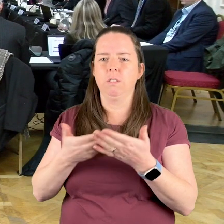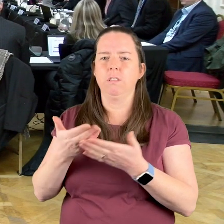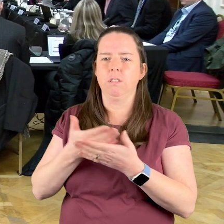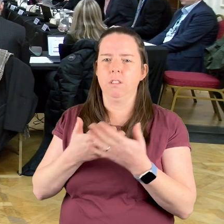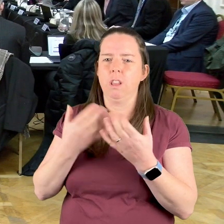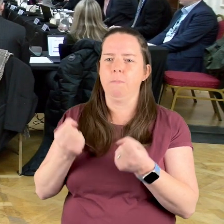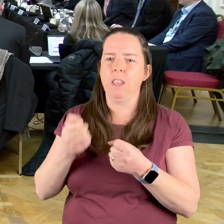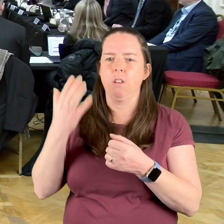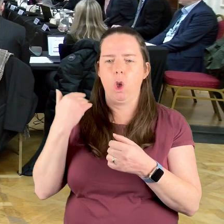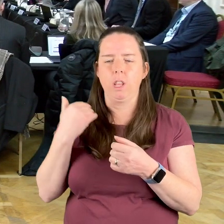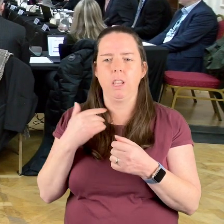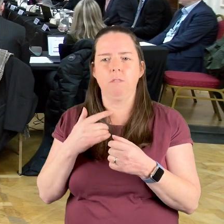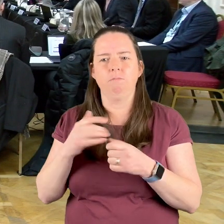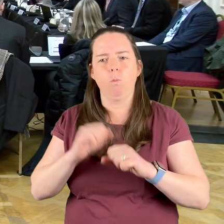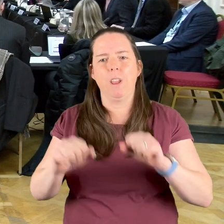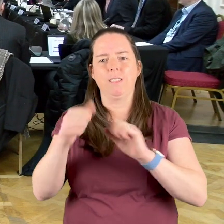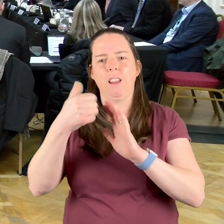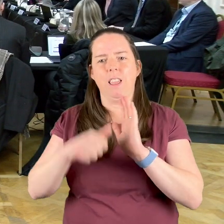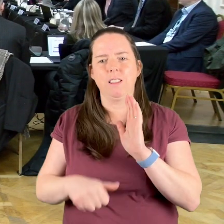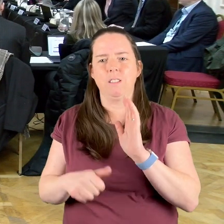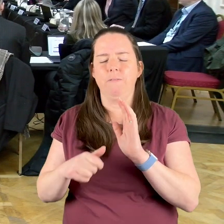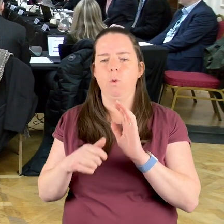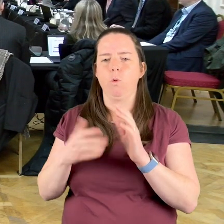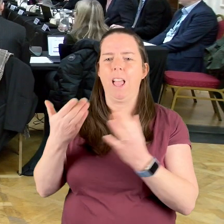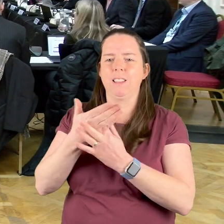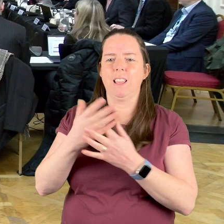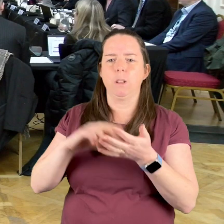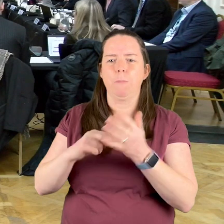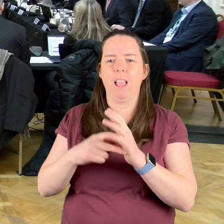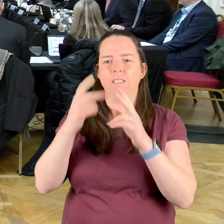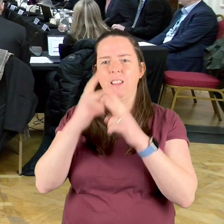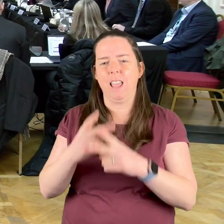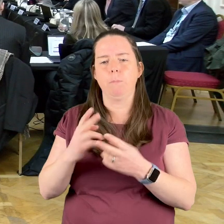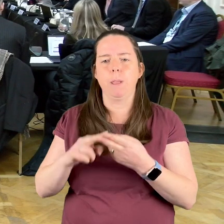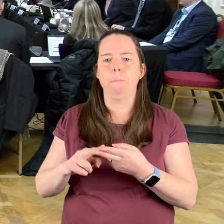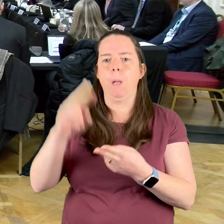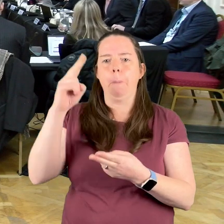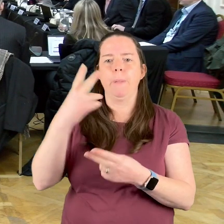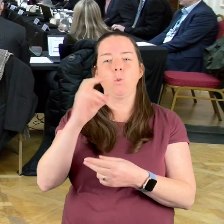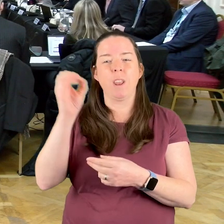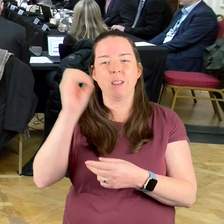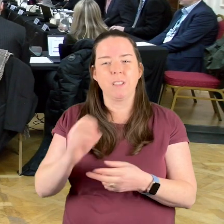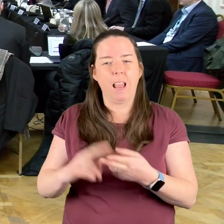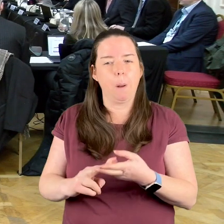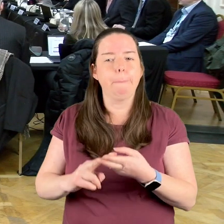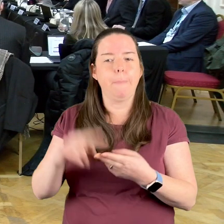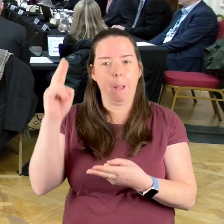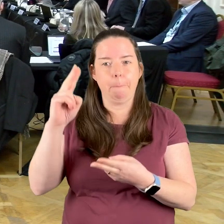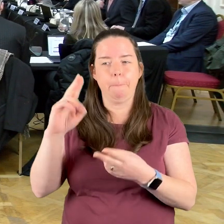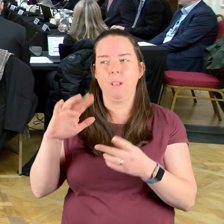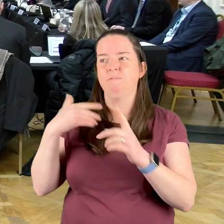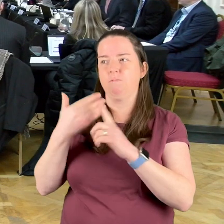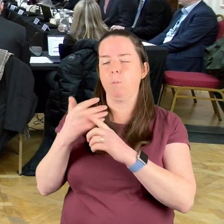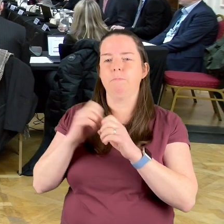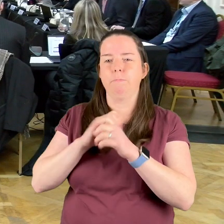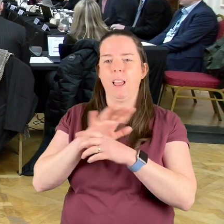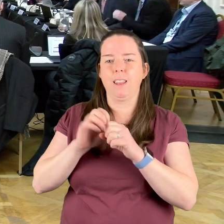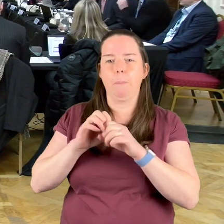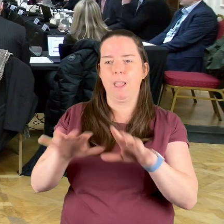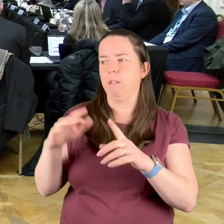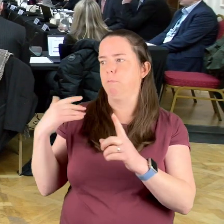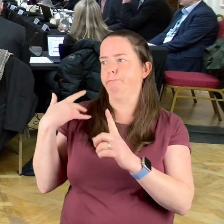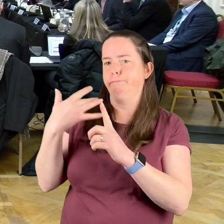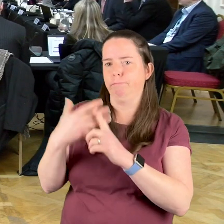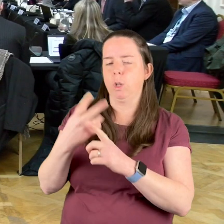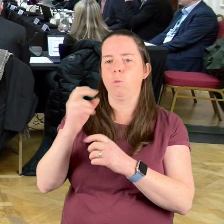list for access to planned care has grown by 20% since the pandemic. That's tens of thousands